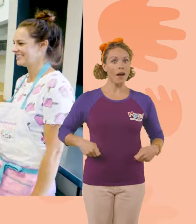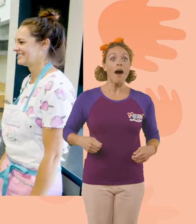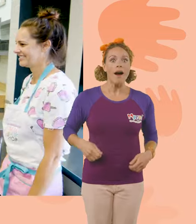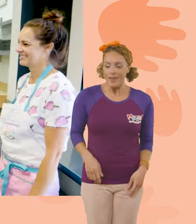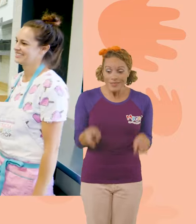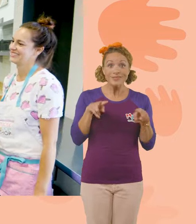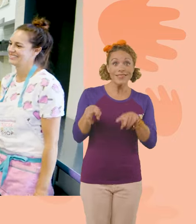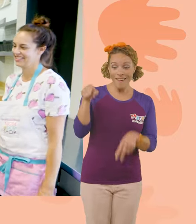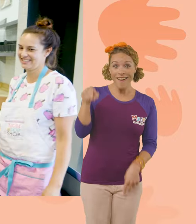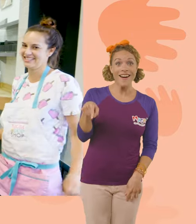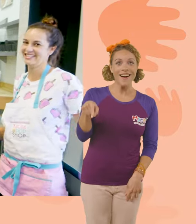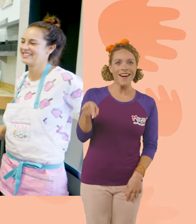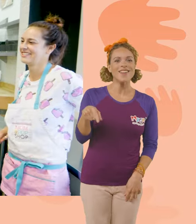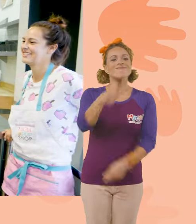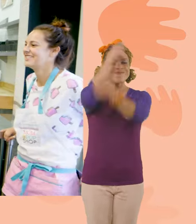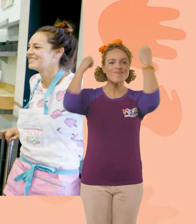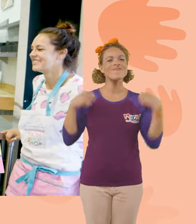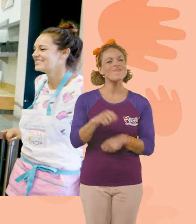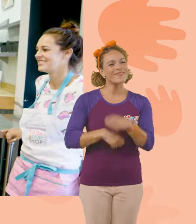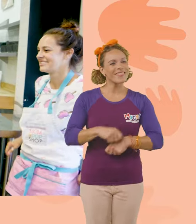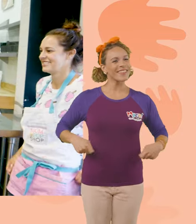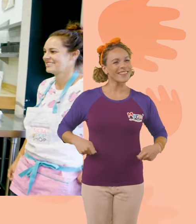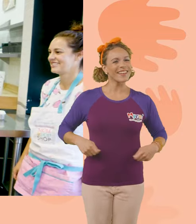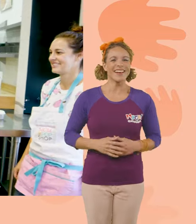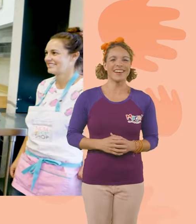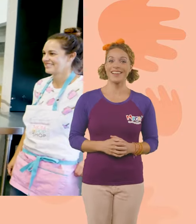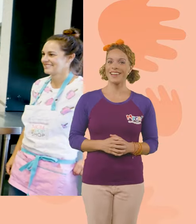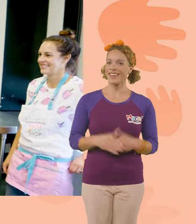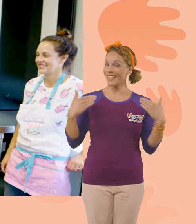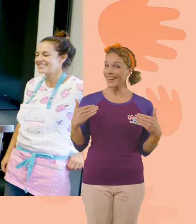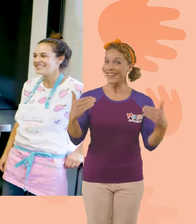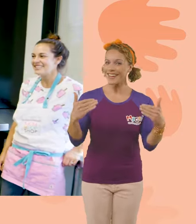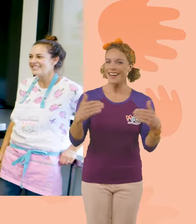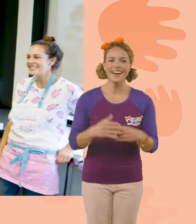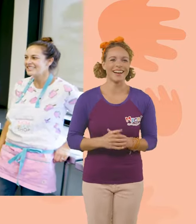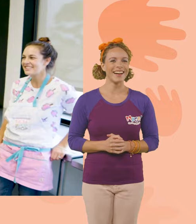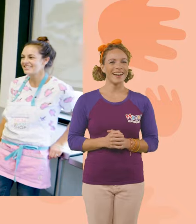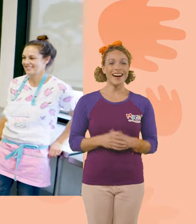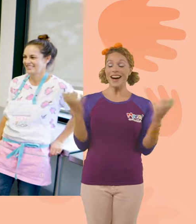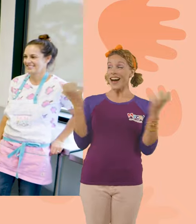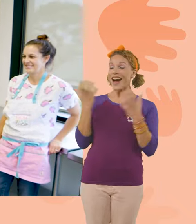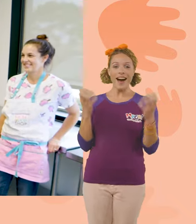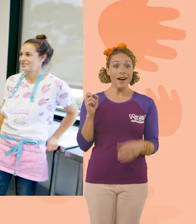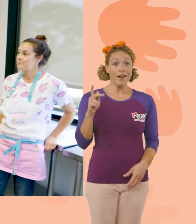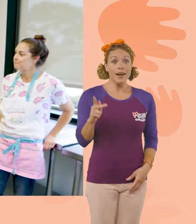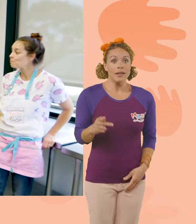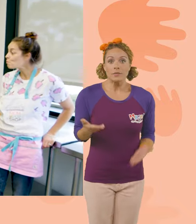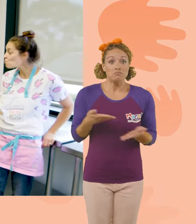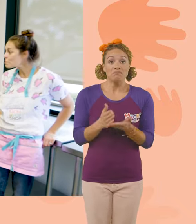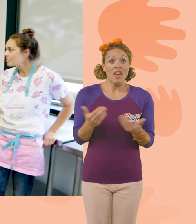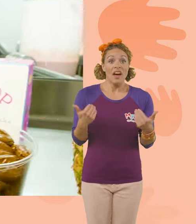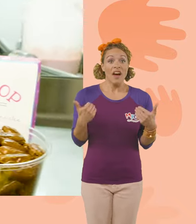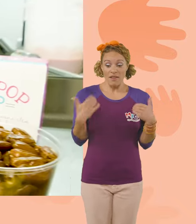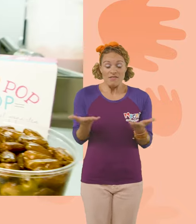Oh, check it out. This is an apron. Here we go. Wow. Okay, well,